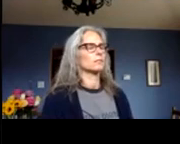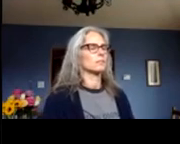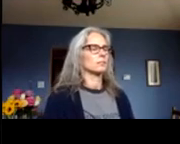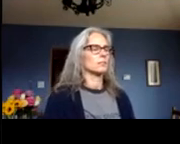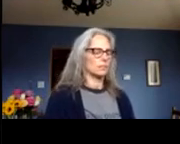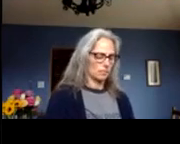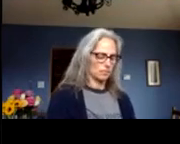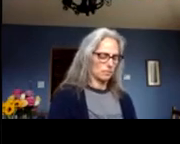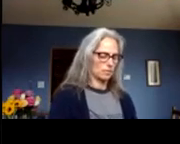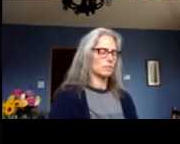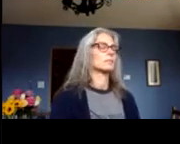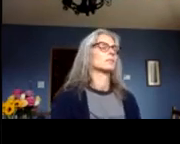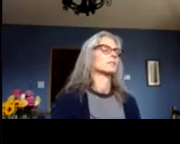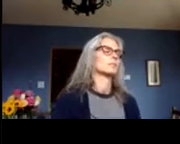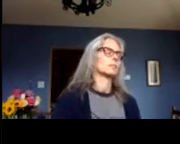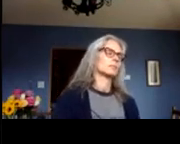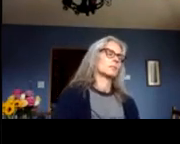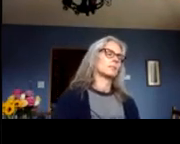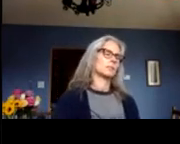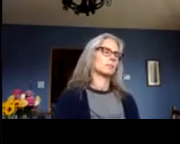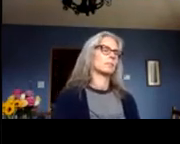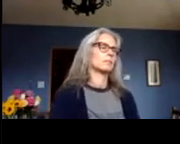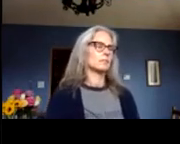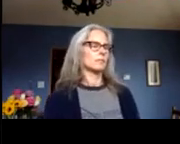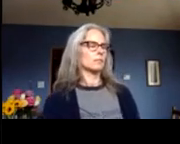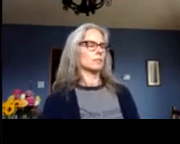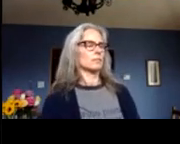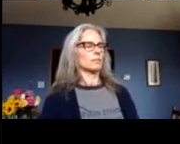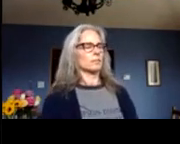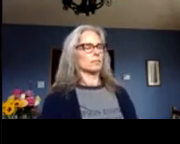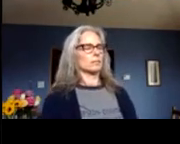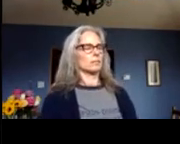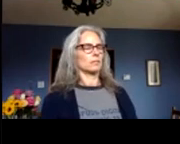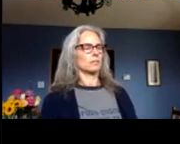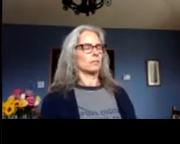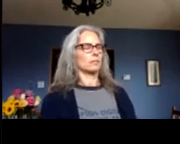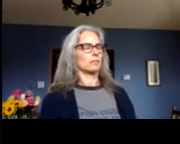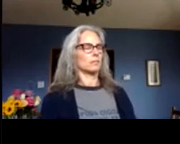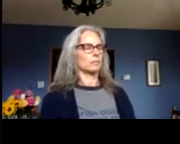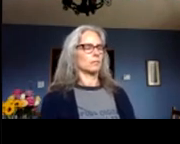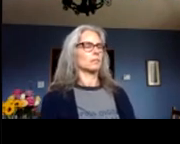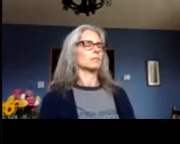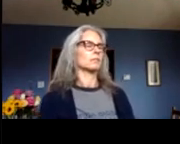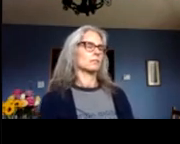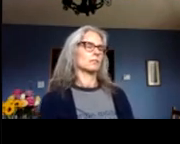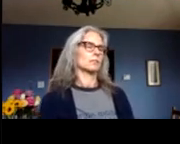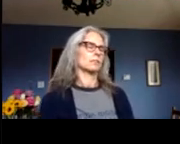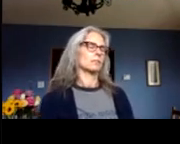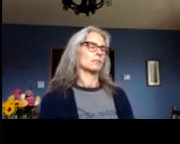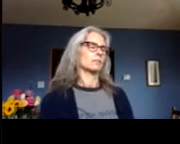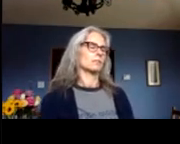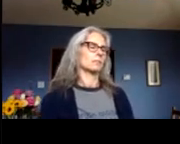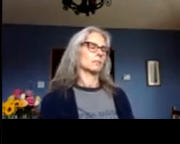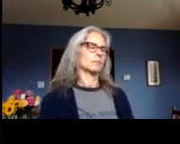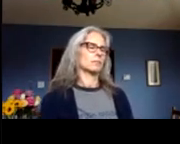Gmail. That's kind of like an adult skill that we kind of just suddenly expect students to have when they become adults. We aren't necessarily great about helping them build that. How